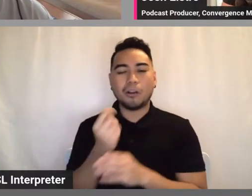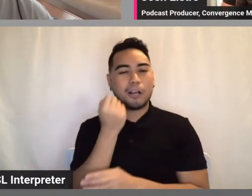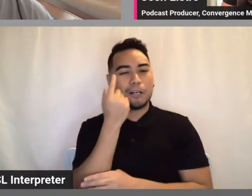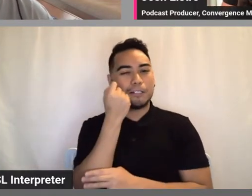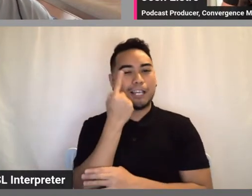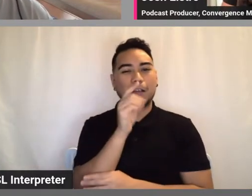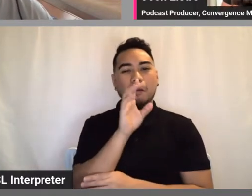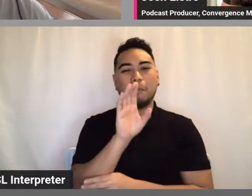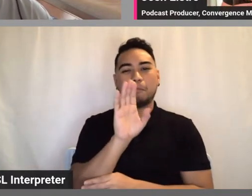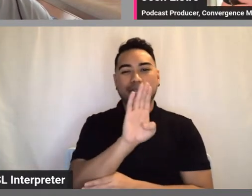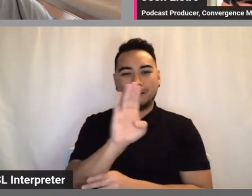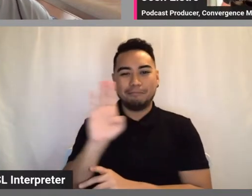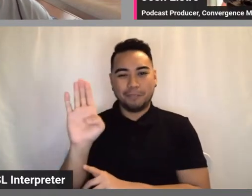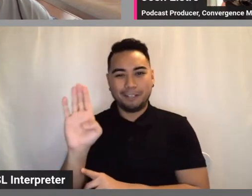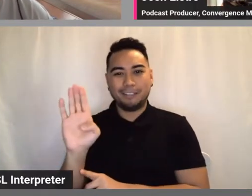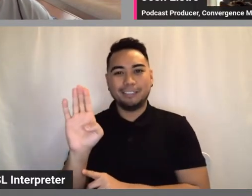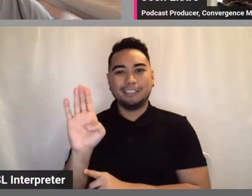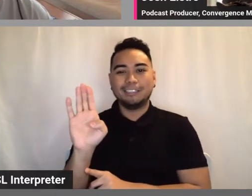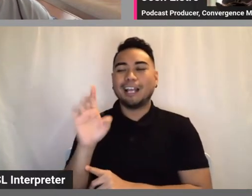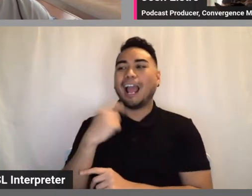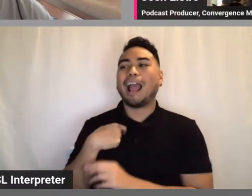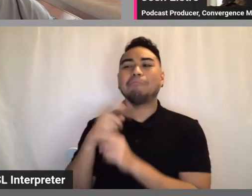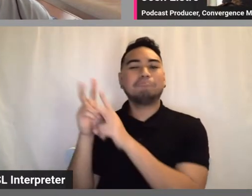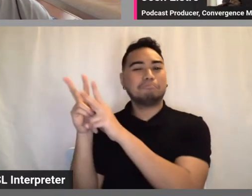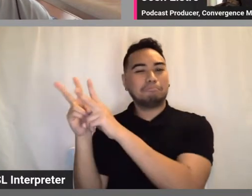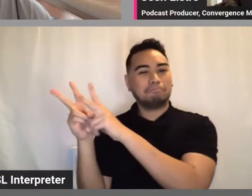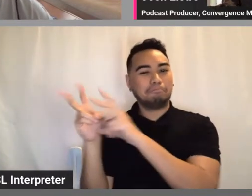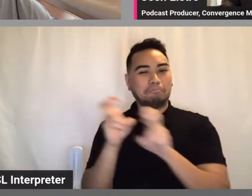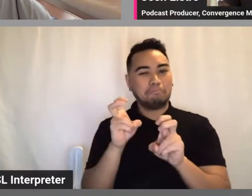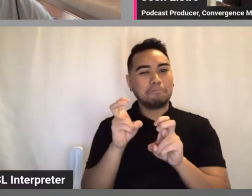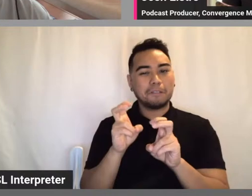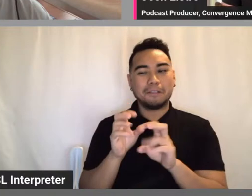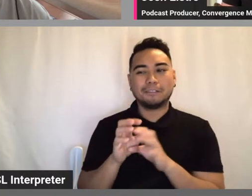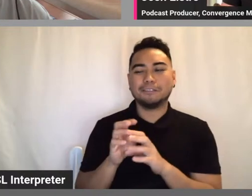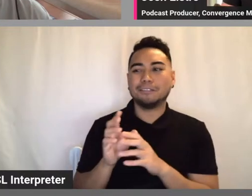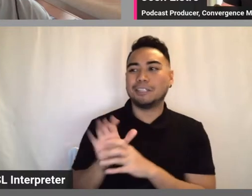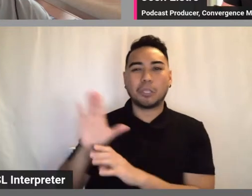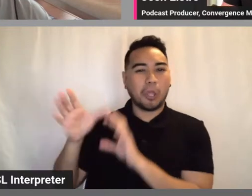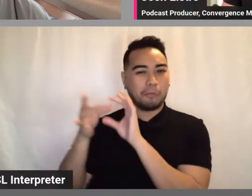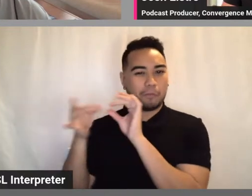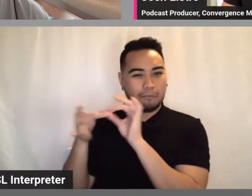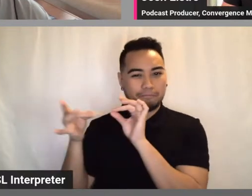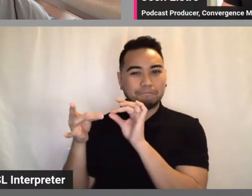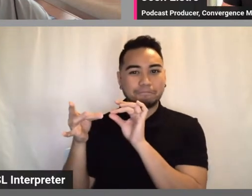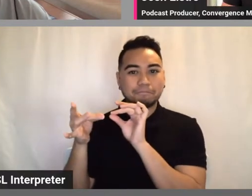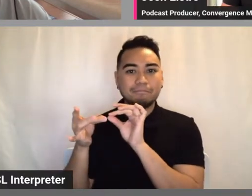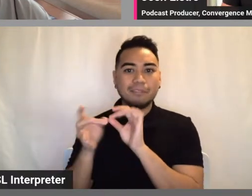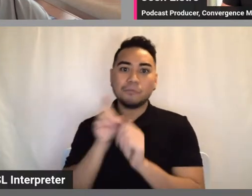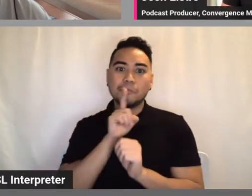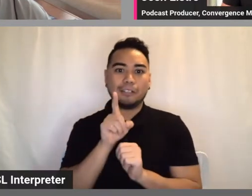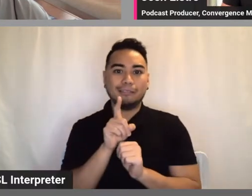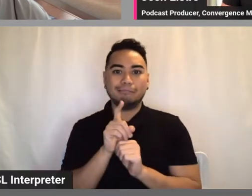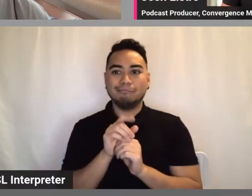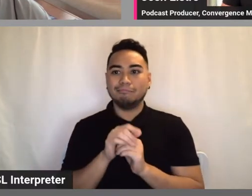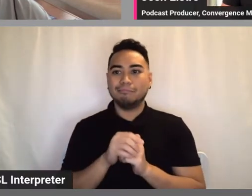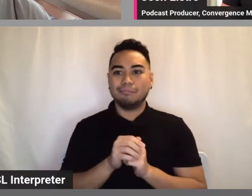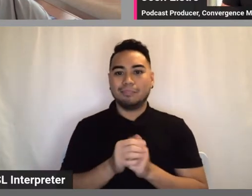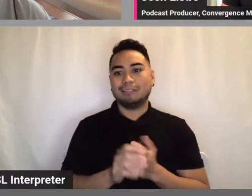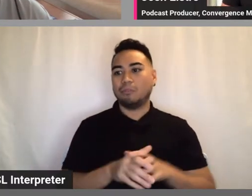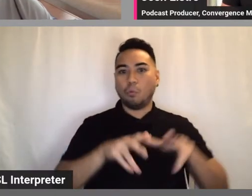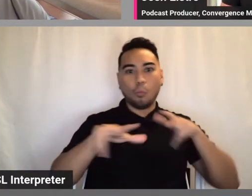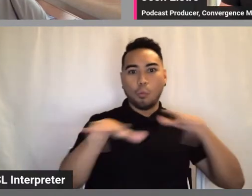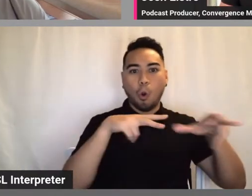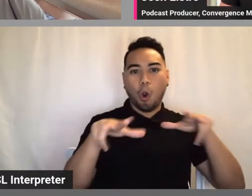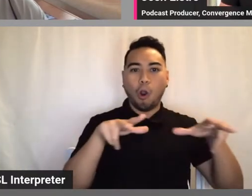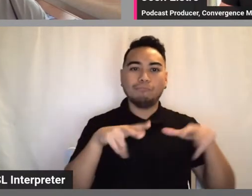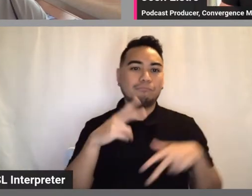to, and I'm stealing this from one of our board members mentioned in a meeting recently, is like, it's basically saying, let's walk and chew gum at the same